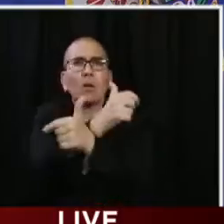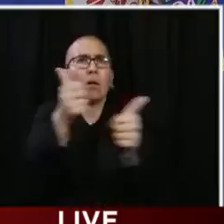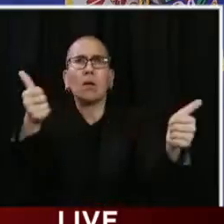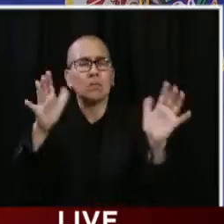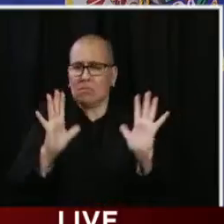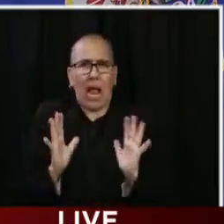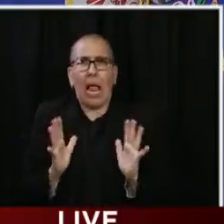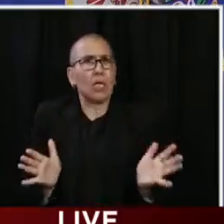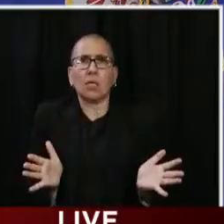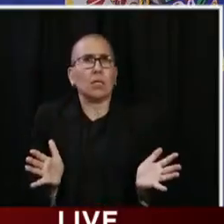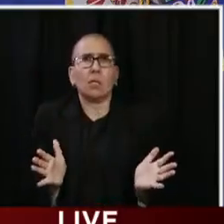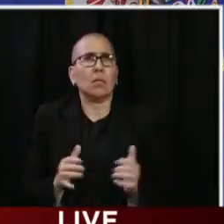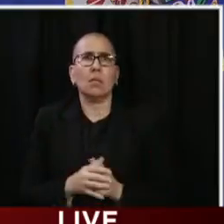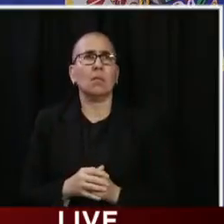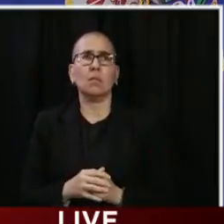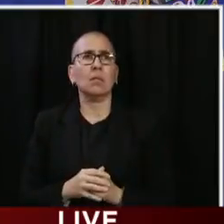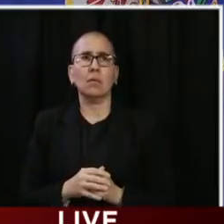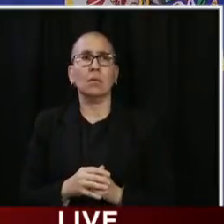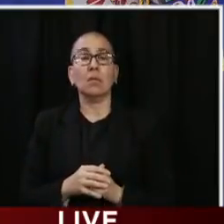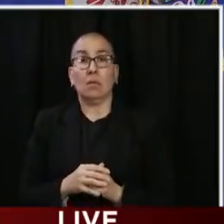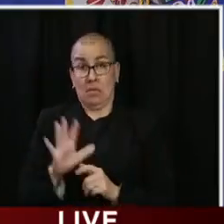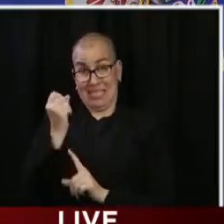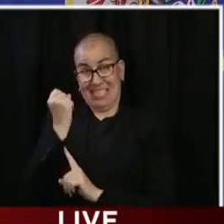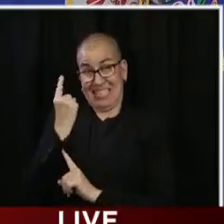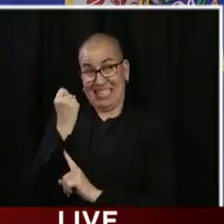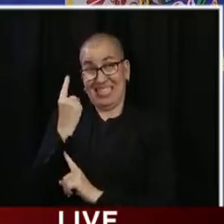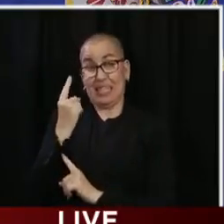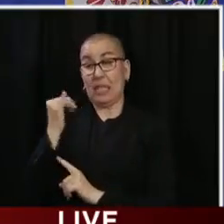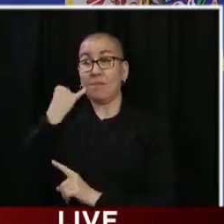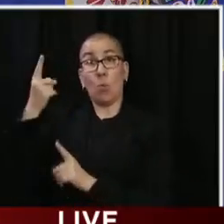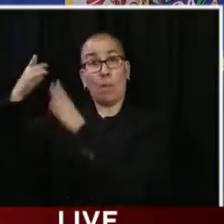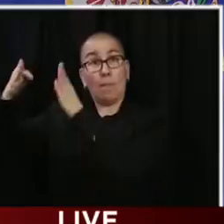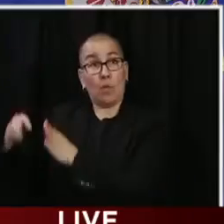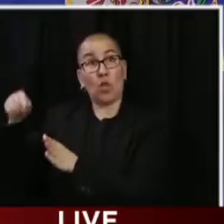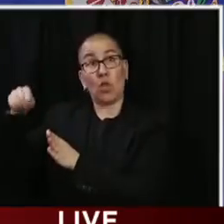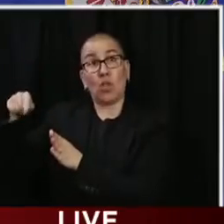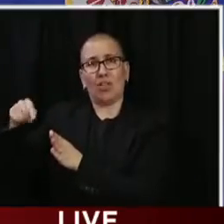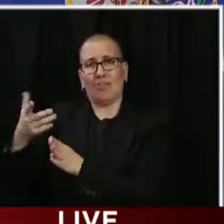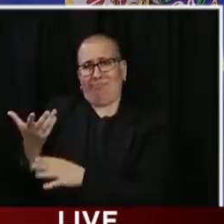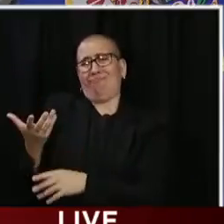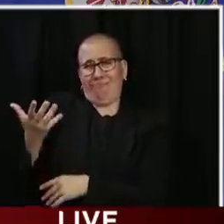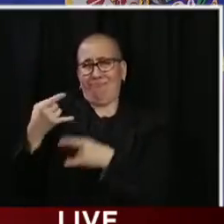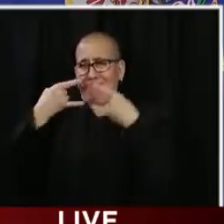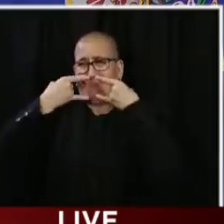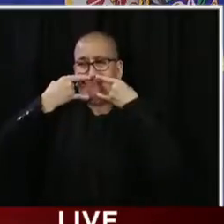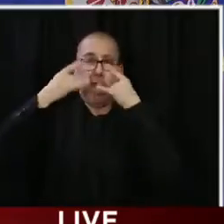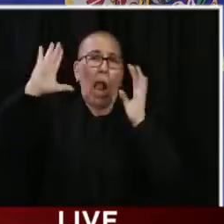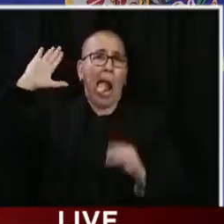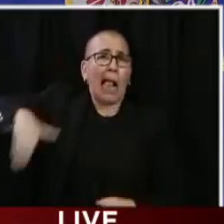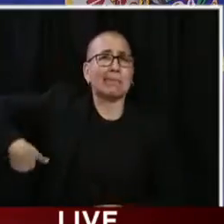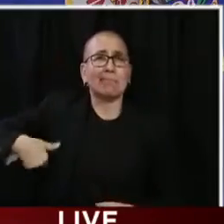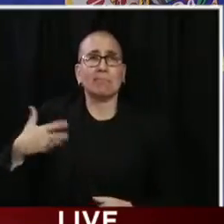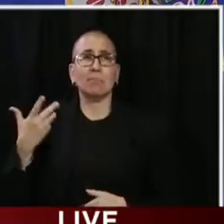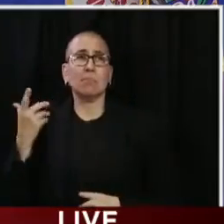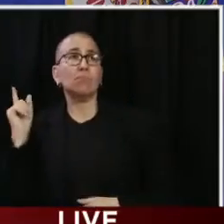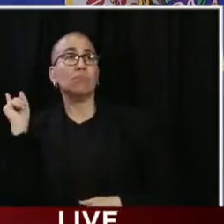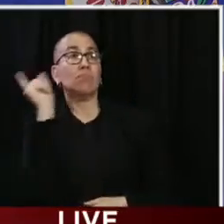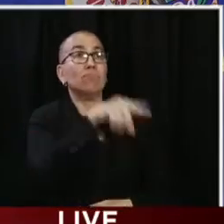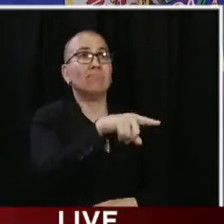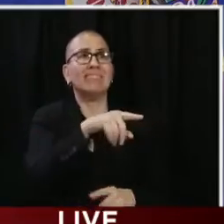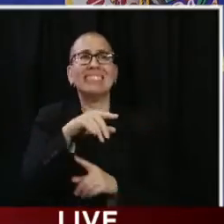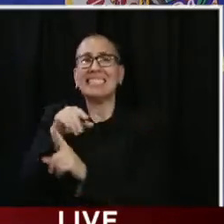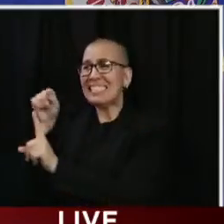to not wear a mask and congregate close together, that's one thing. But that action impacts the rest of society, and that's what we're trying to